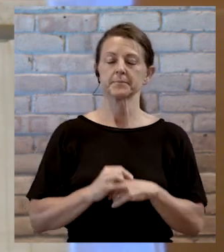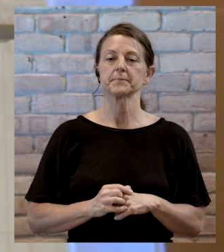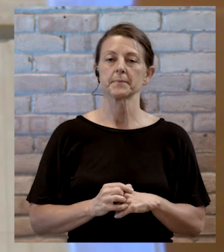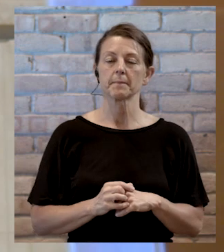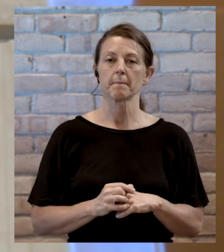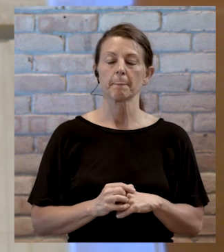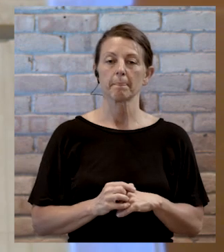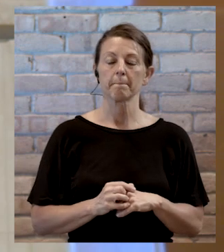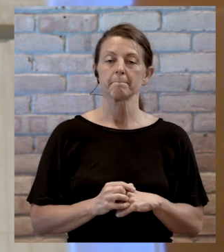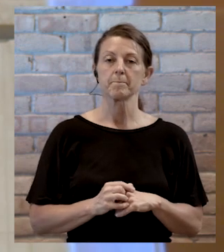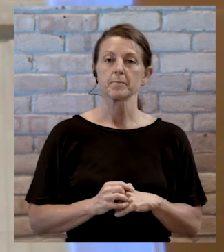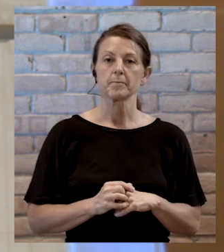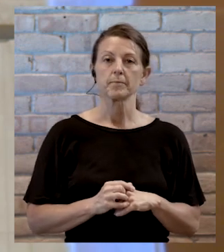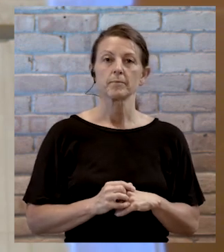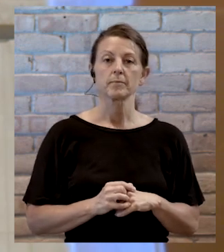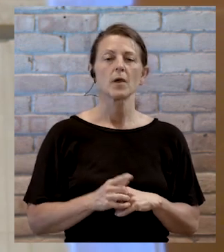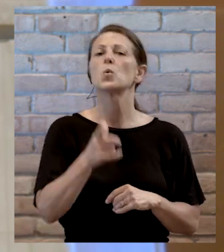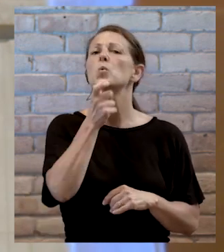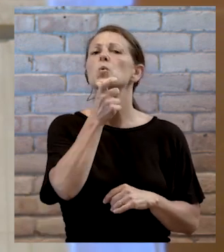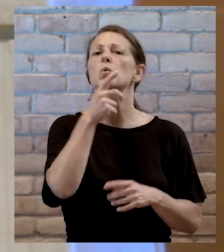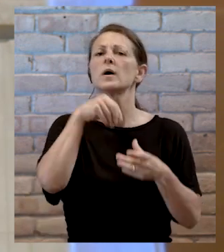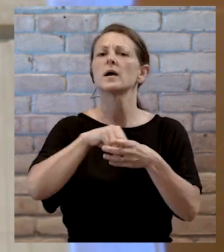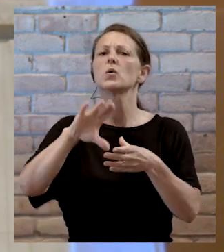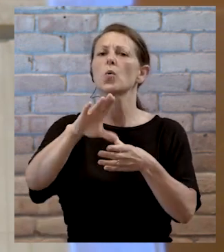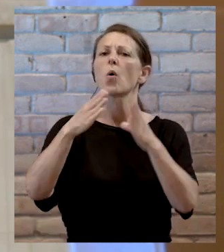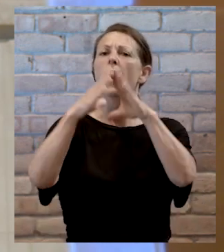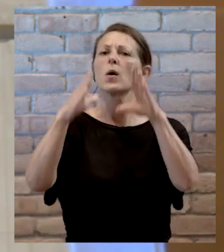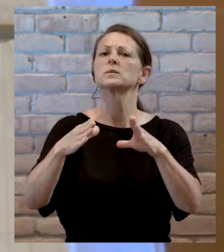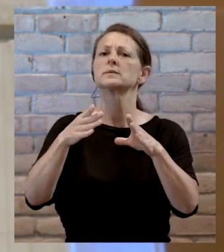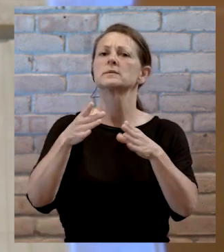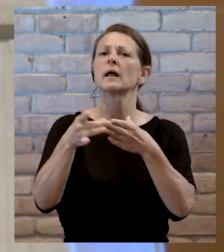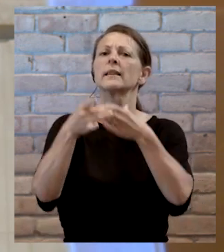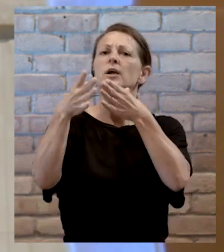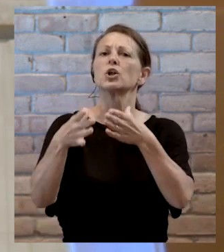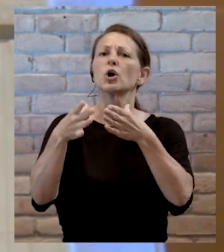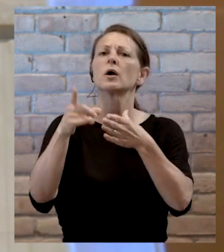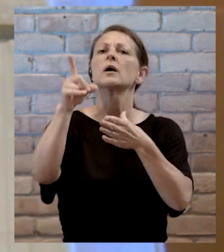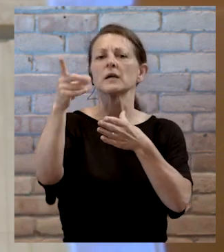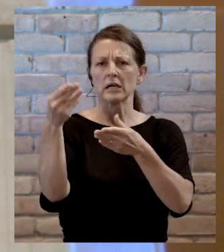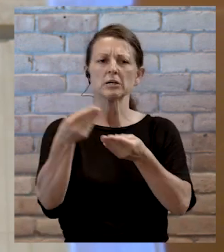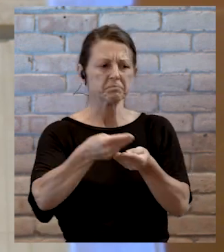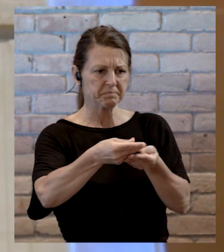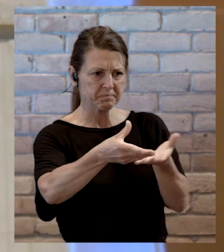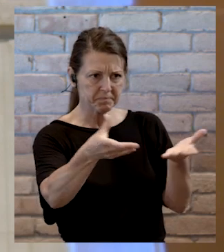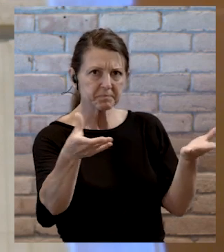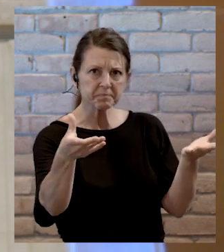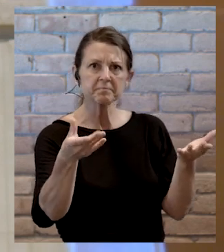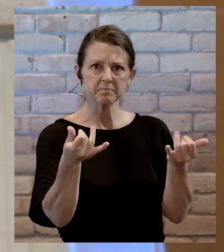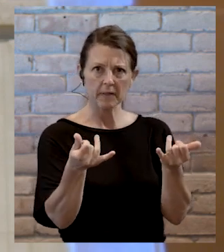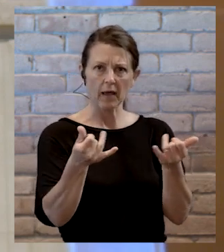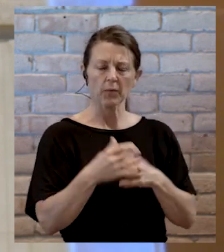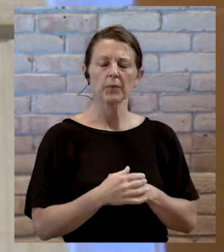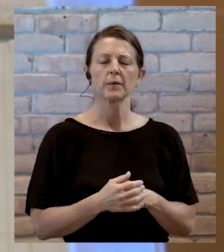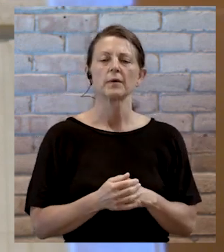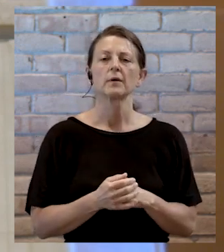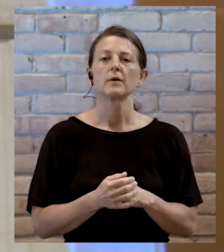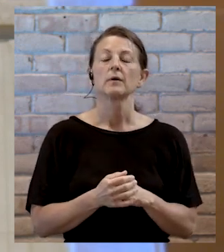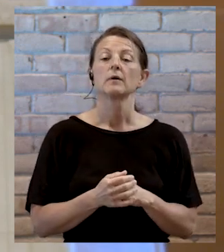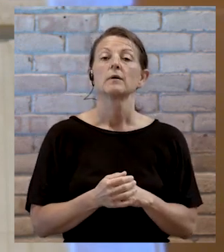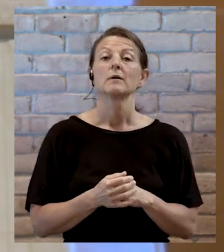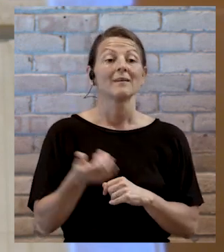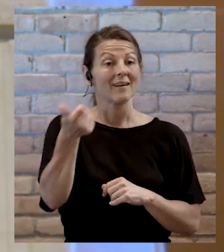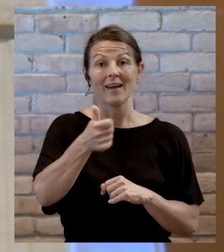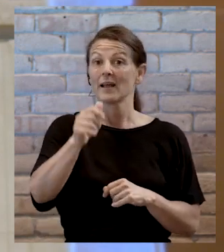that the leader in your household would share those elements with anybody else in your home. If there are